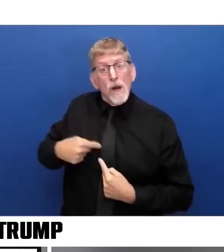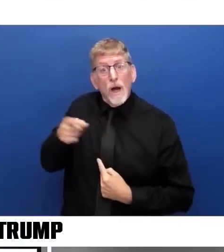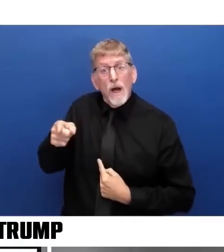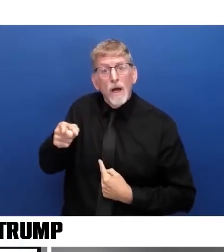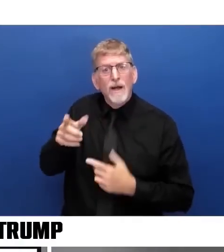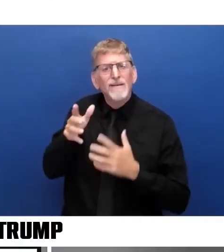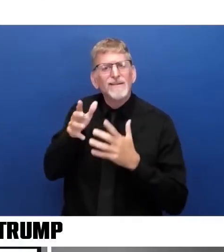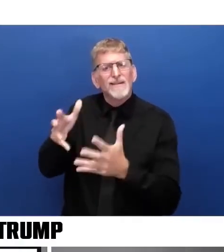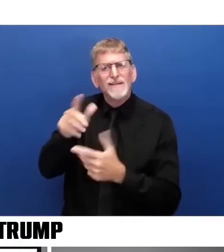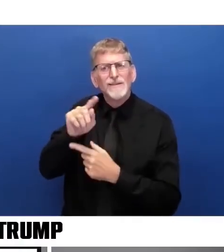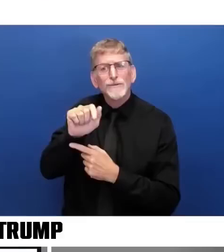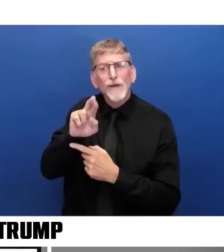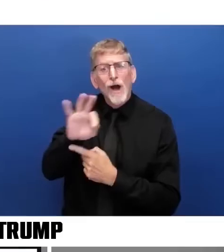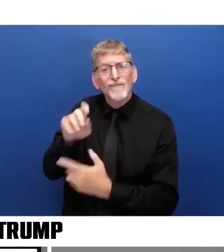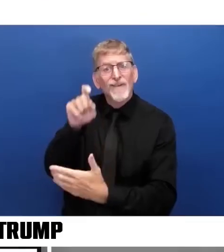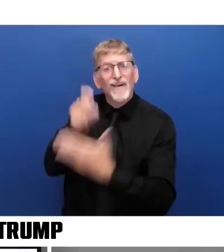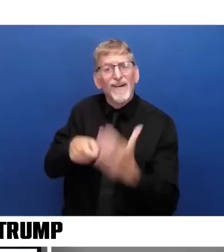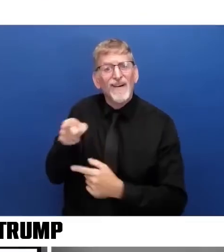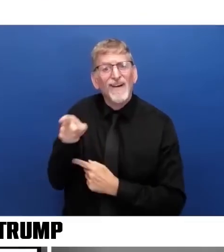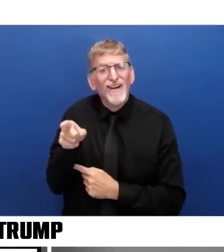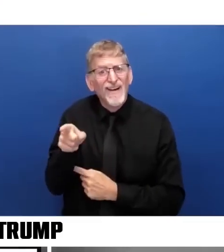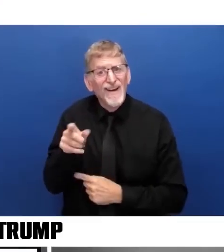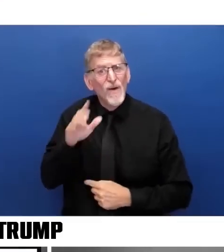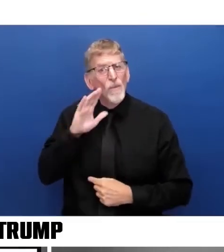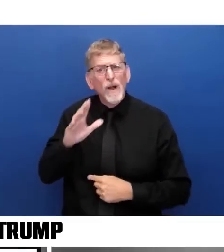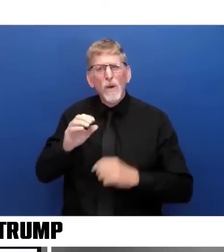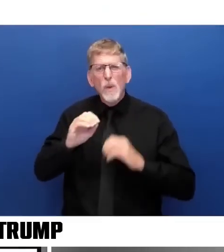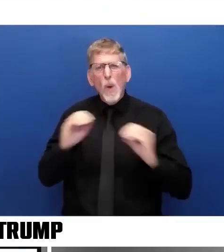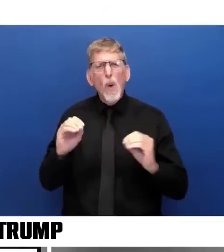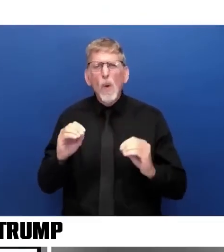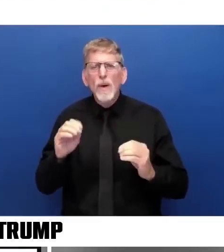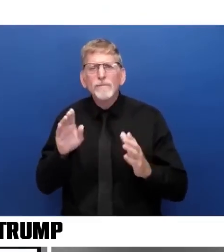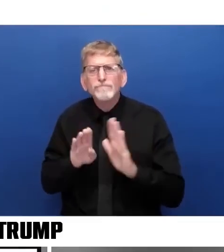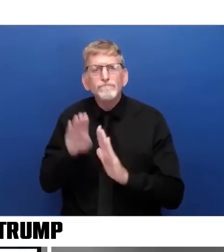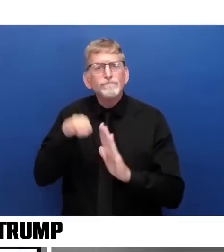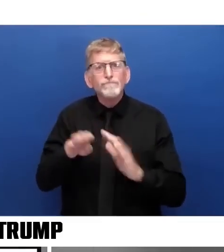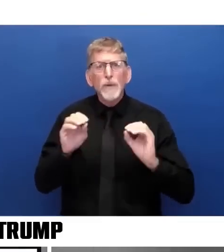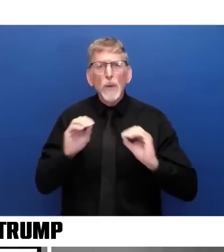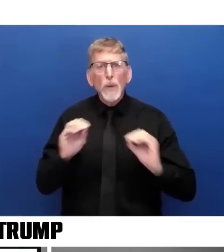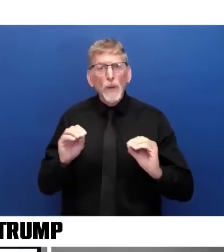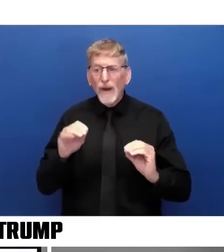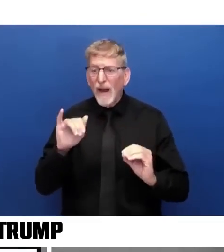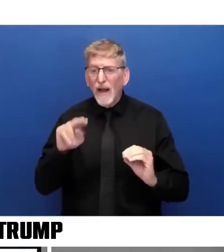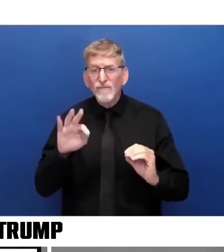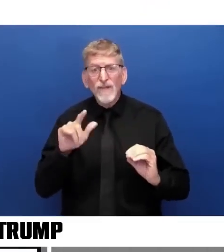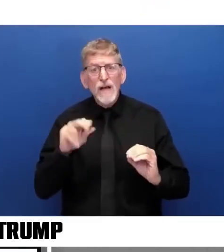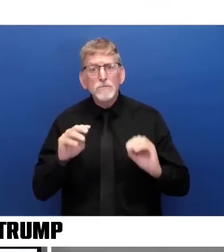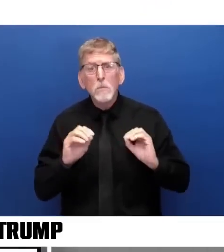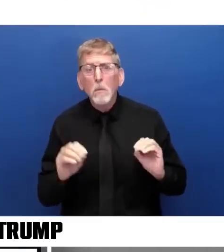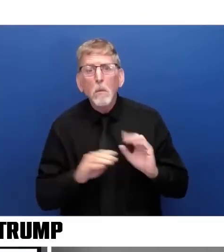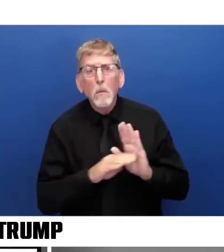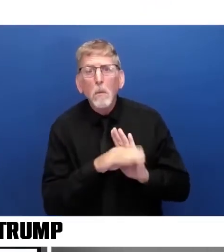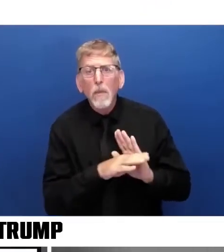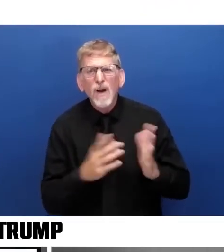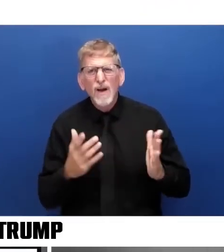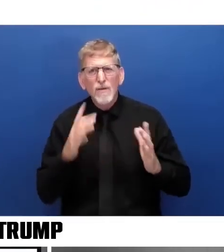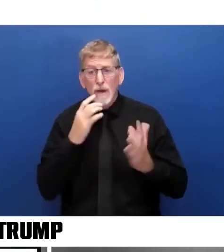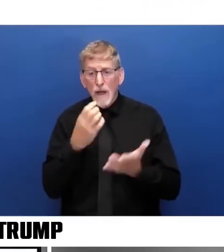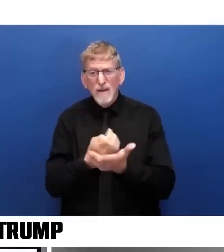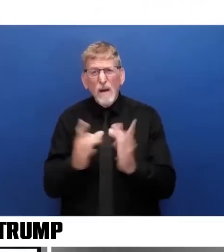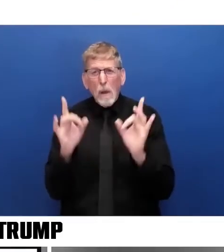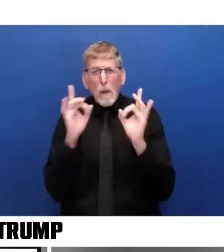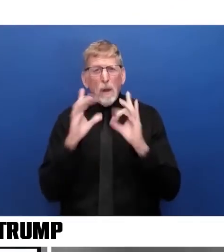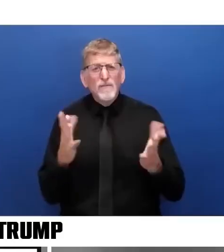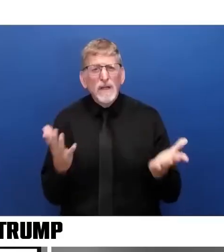it, I had tariffs, and yet I had no inflation. Look, we've had a terrible economy because inflation has, which is really known